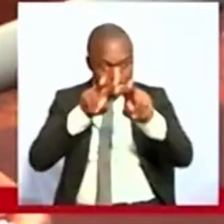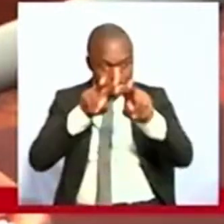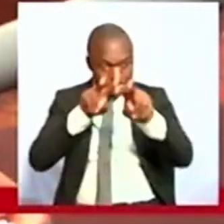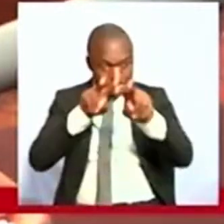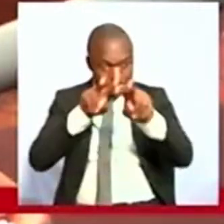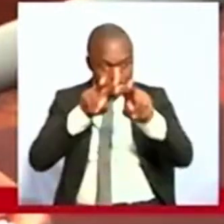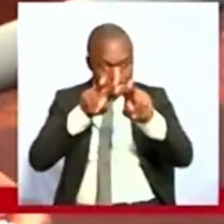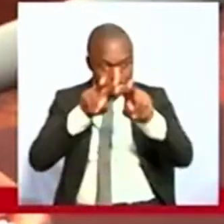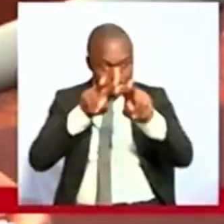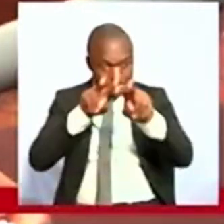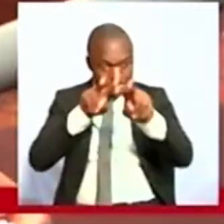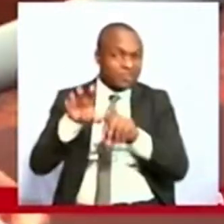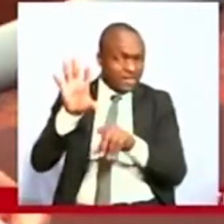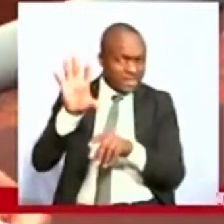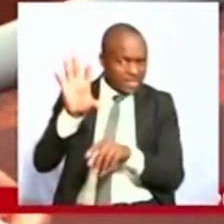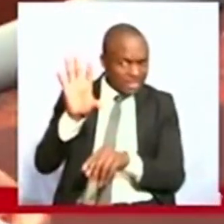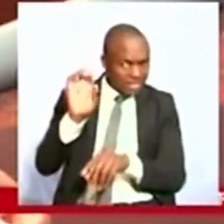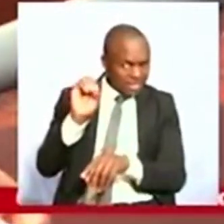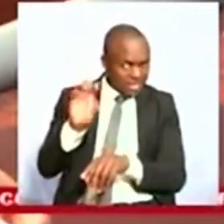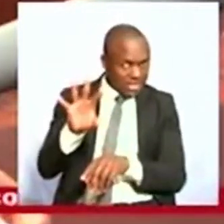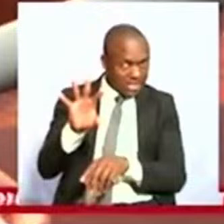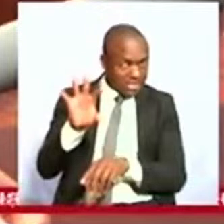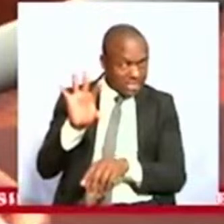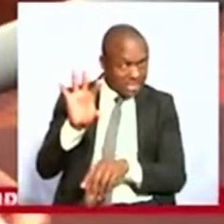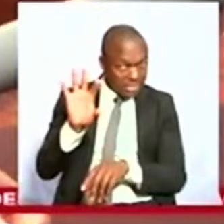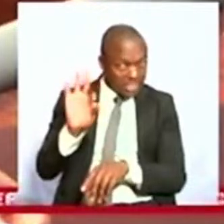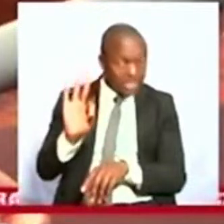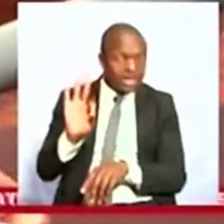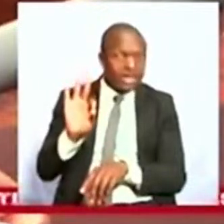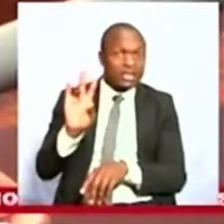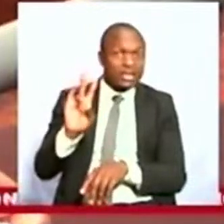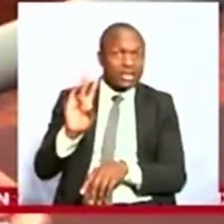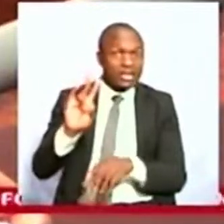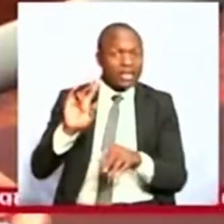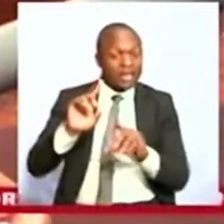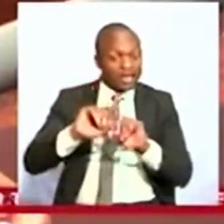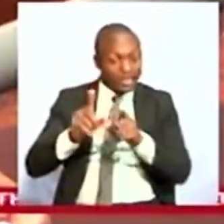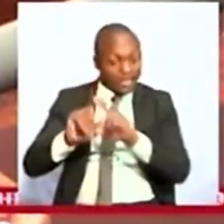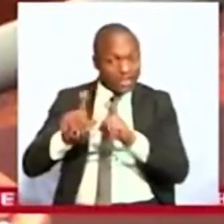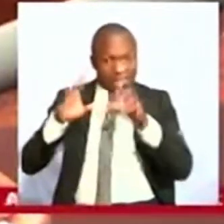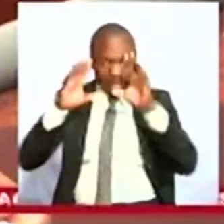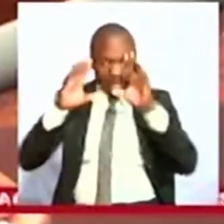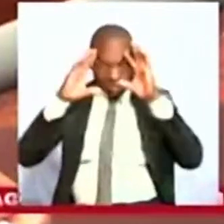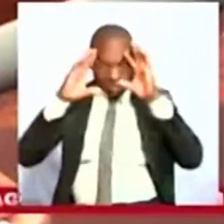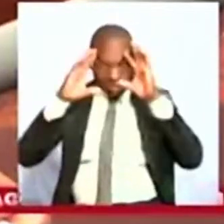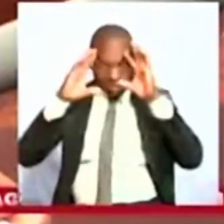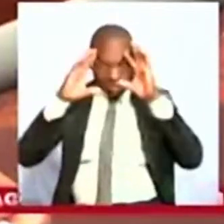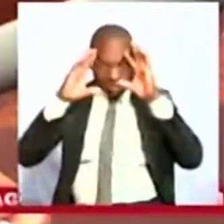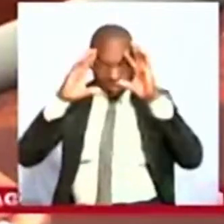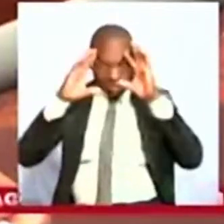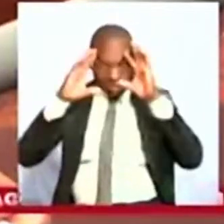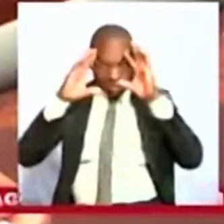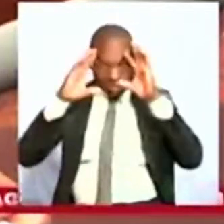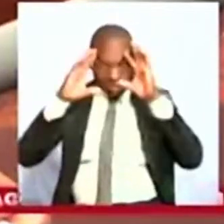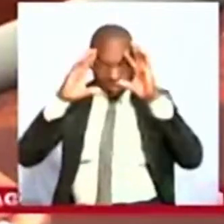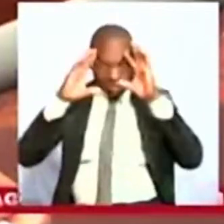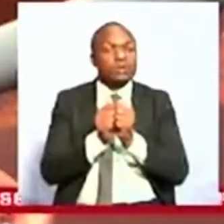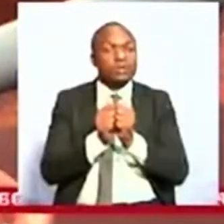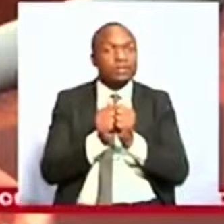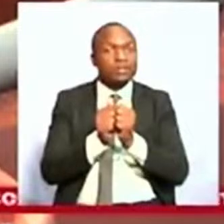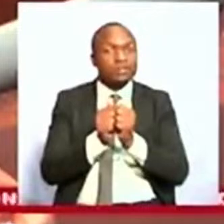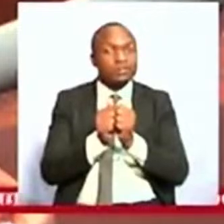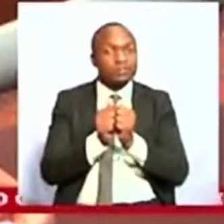from 1997. Successive presidents, beginning from His Excellency the